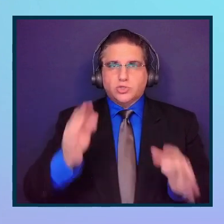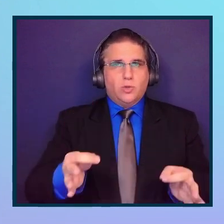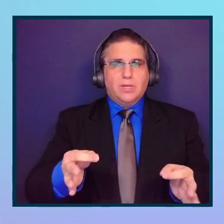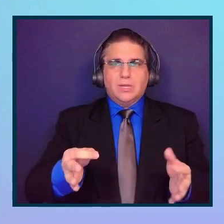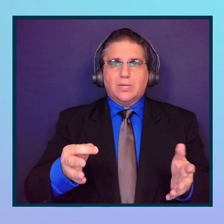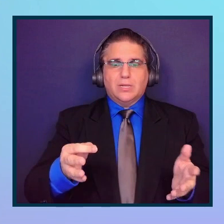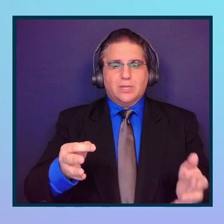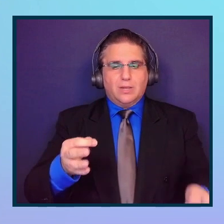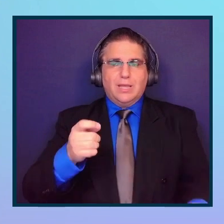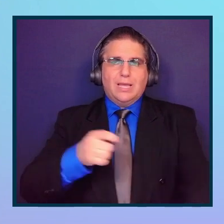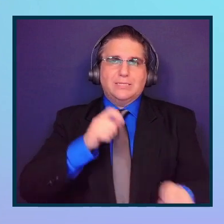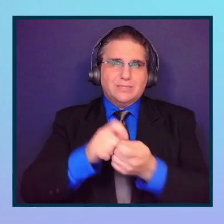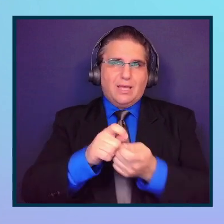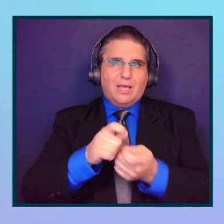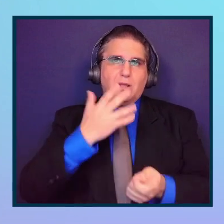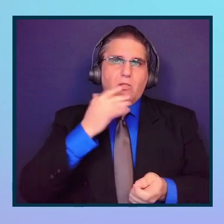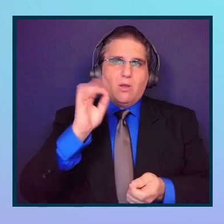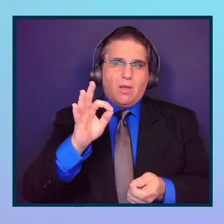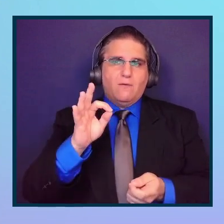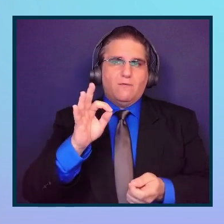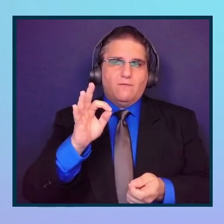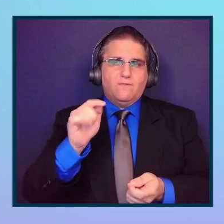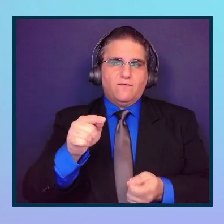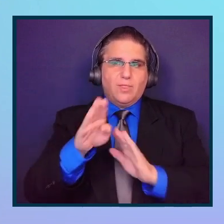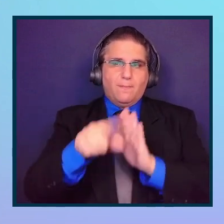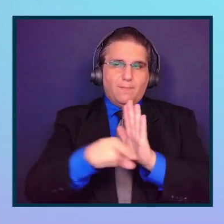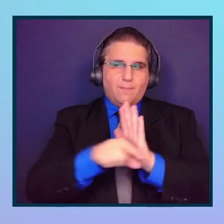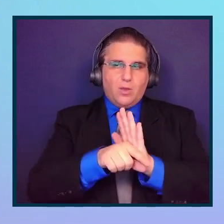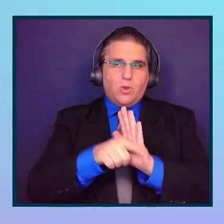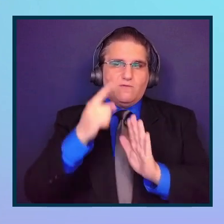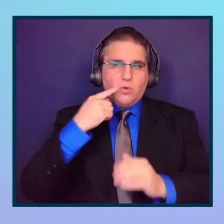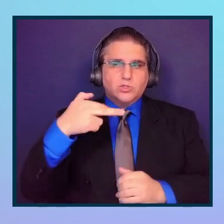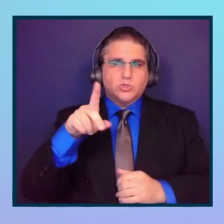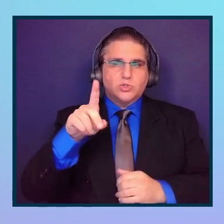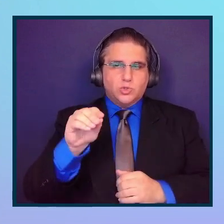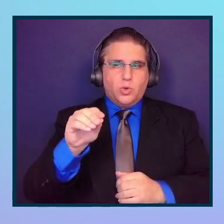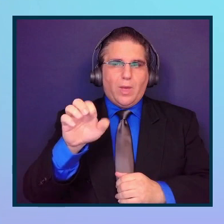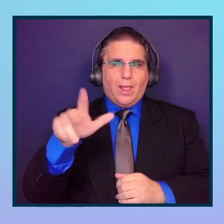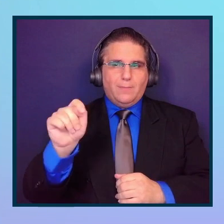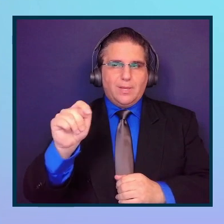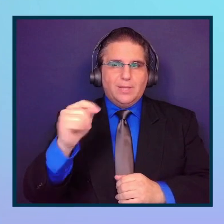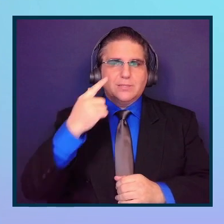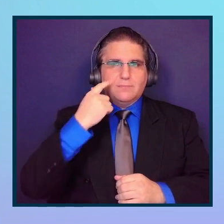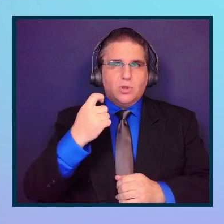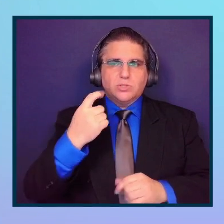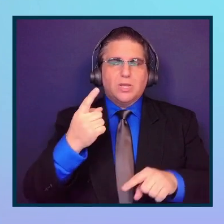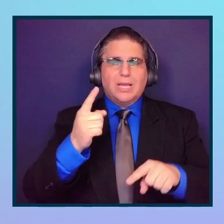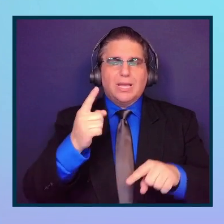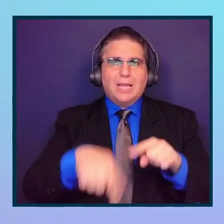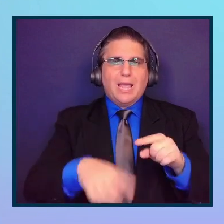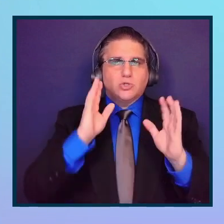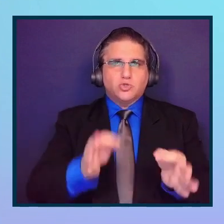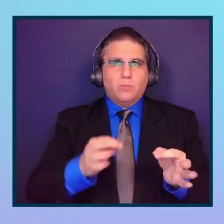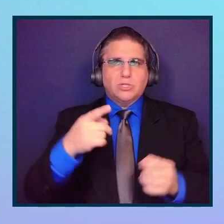the exact color of the background for a pseudo element due to being unable to determine